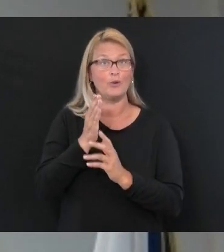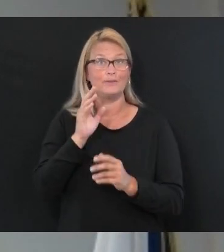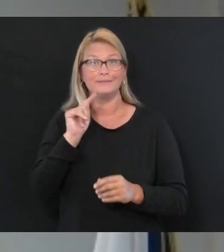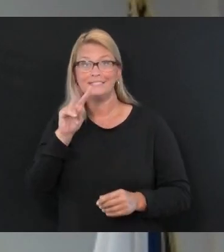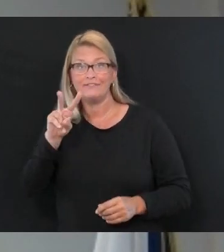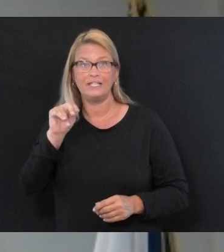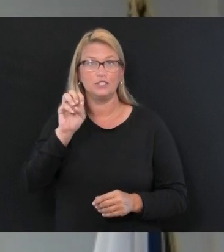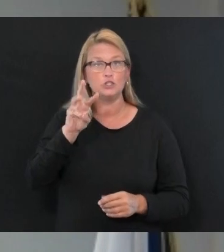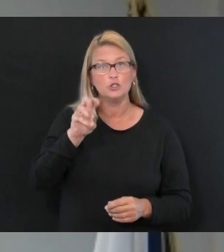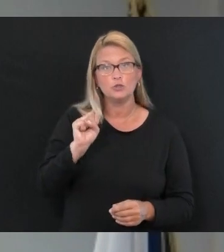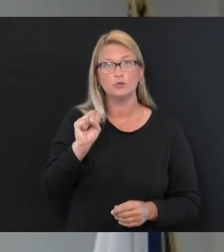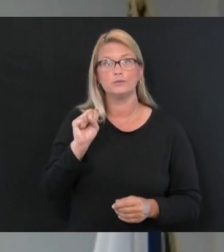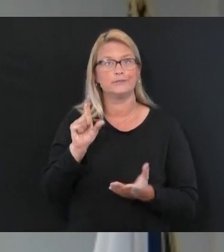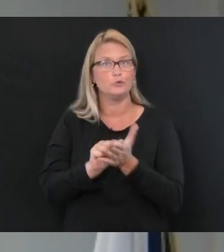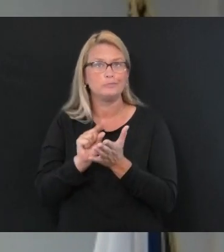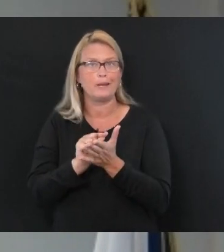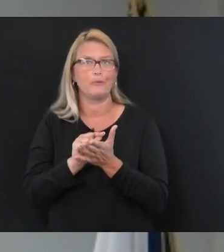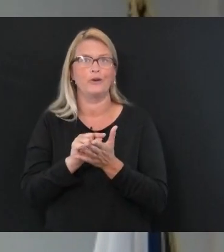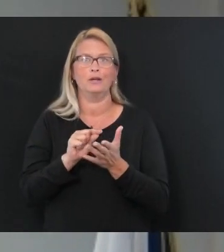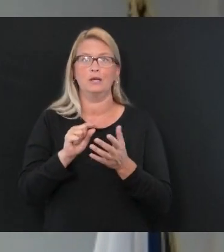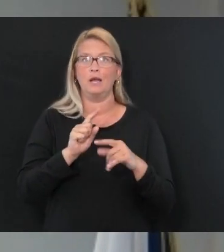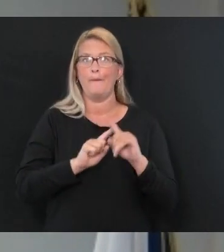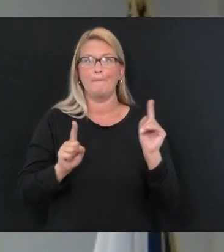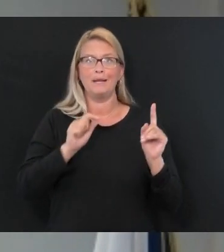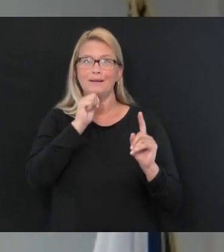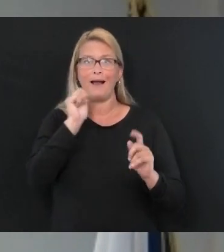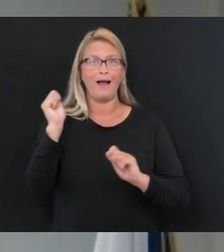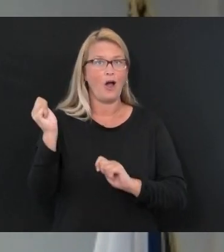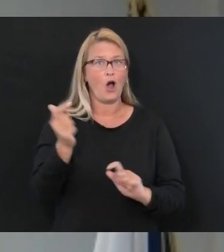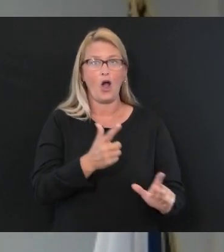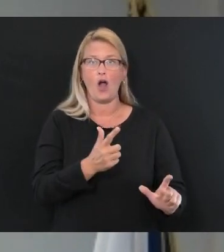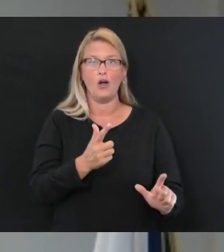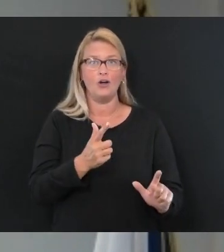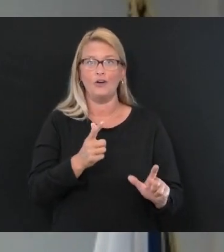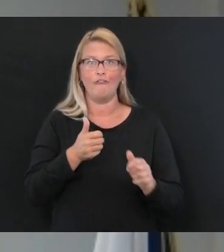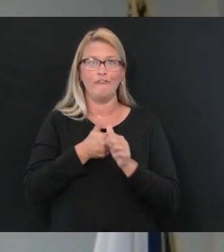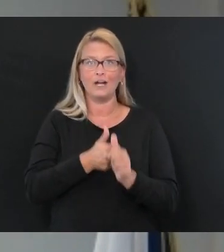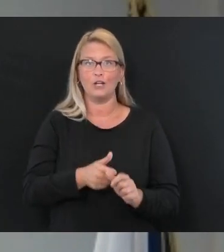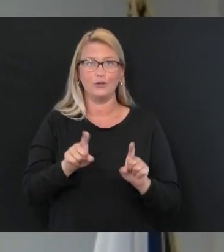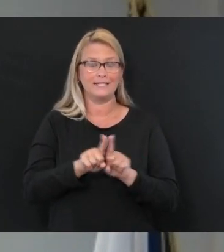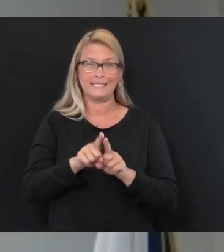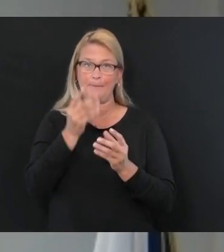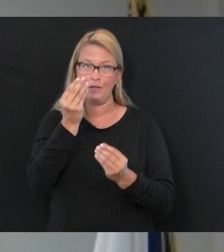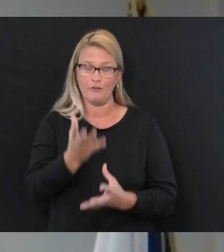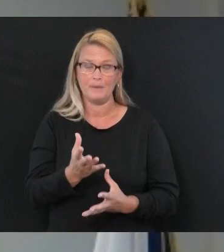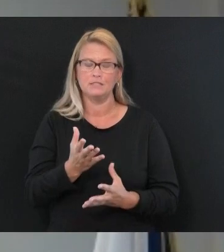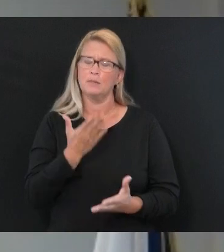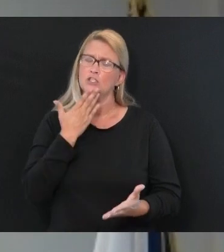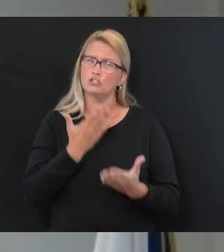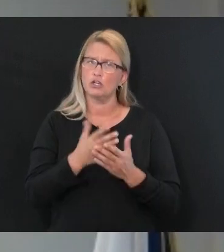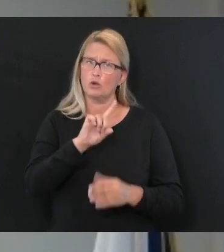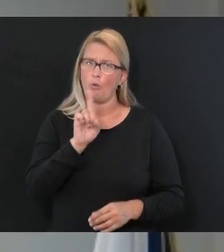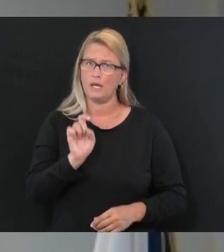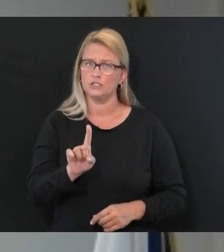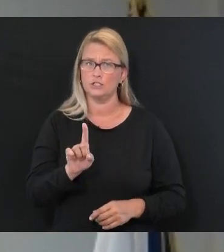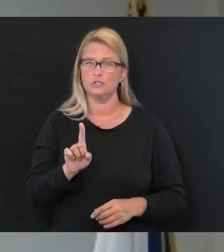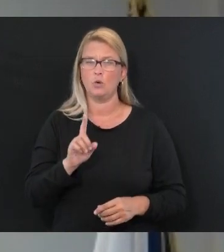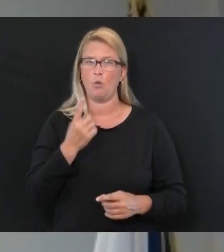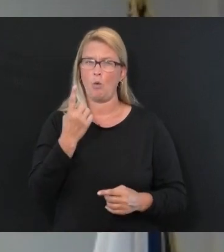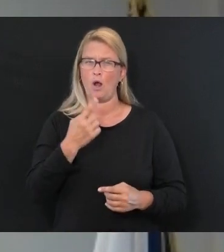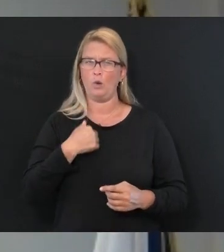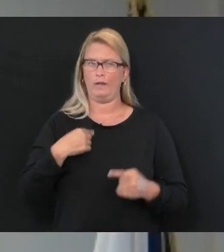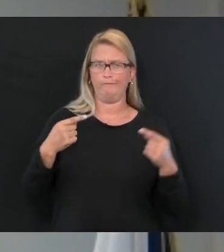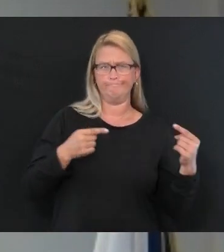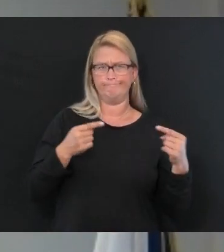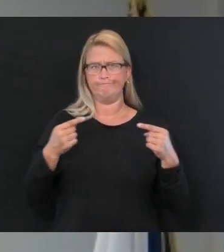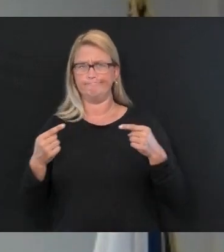because of confidentiality requirements, does not routinely provide that type of information. But it's a good question and one we've wrestled with in terms of